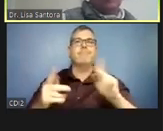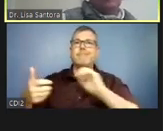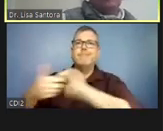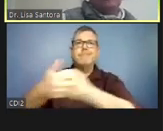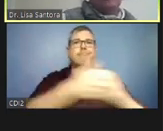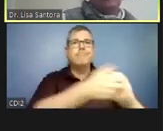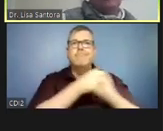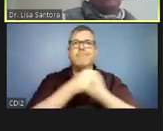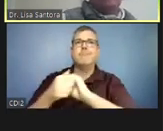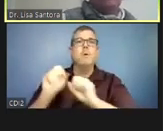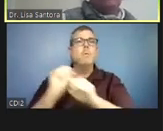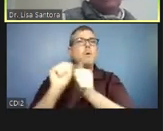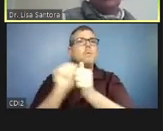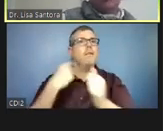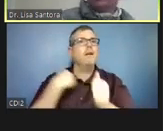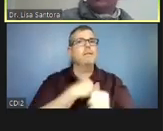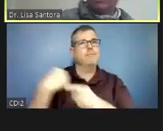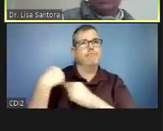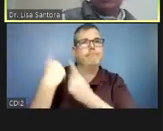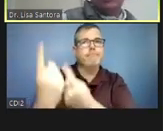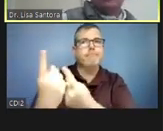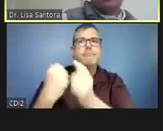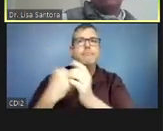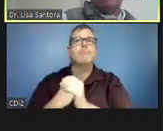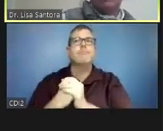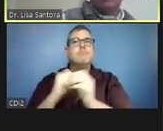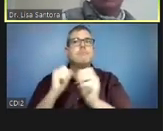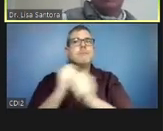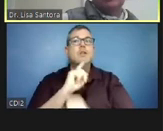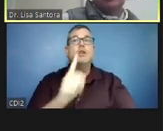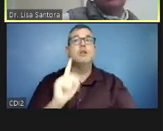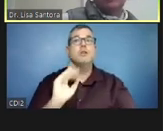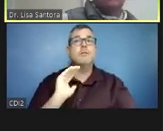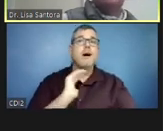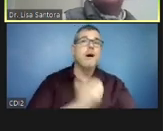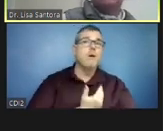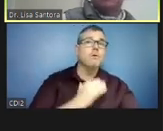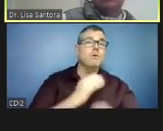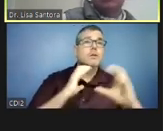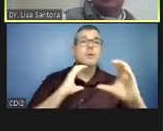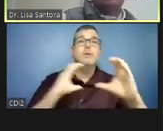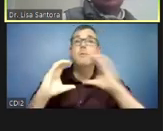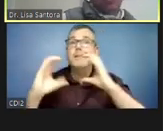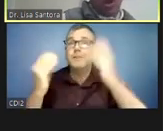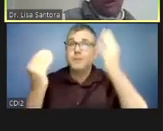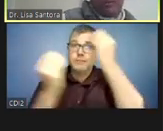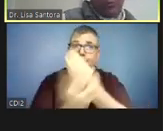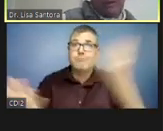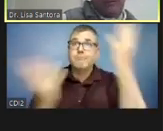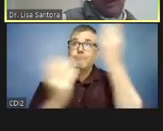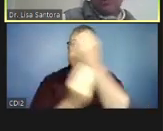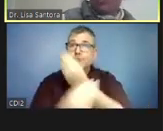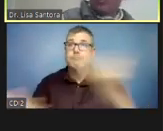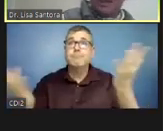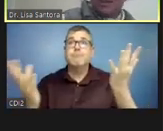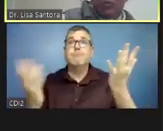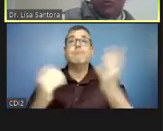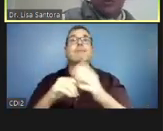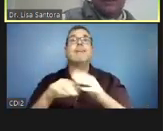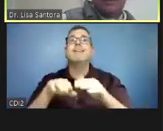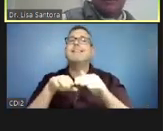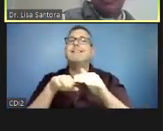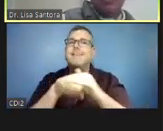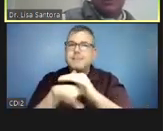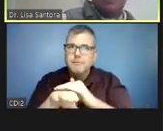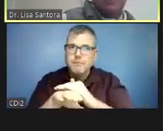we are making our communications and providing information in a way that's accessible to all in Marin. And we always can improve,